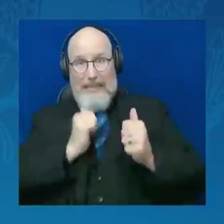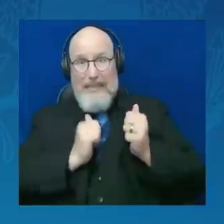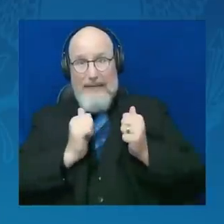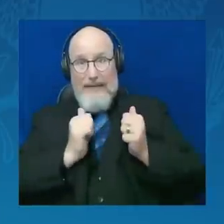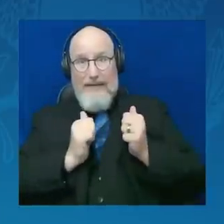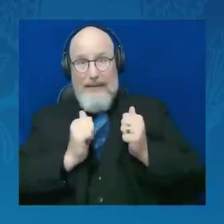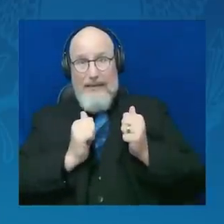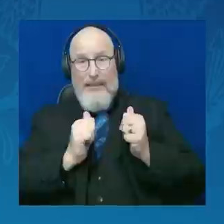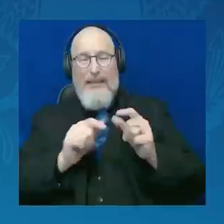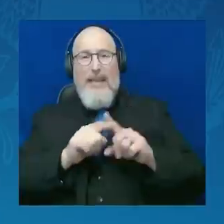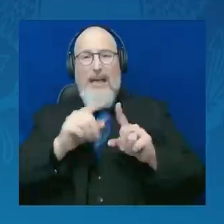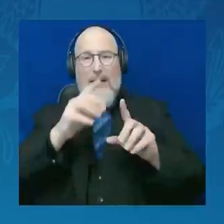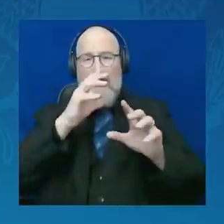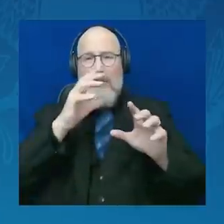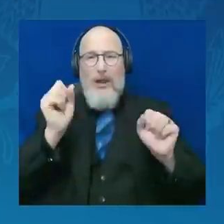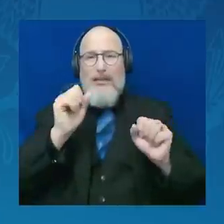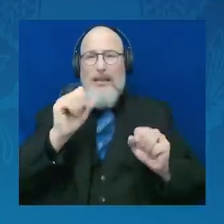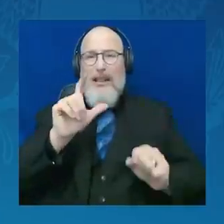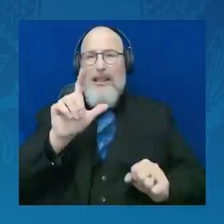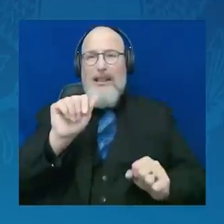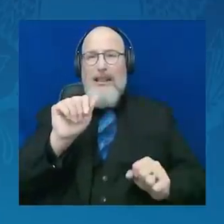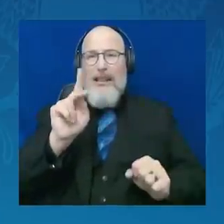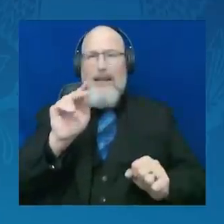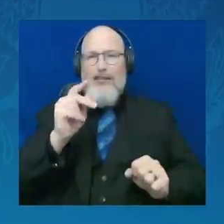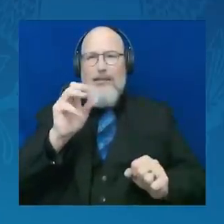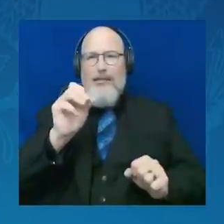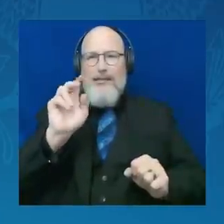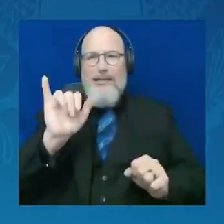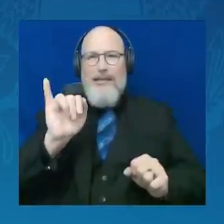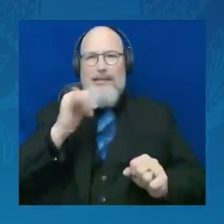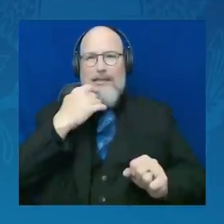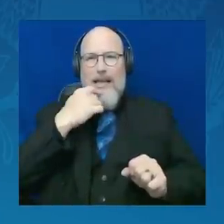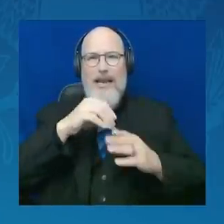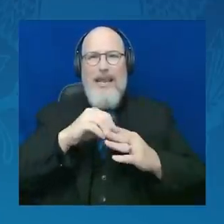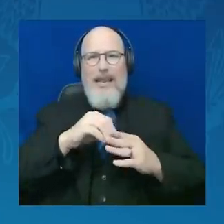saying in Georgia in 2008, would not stop only